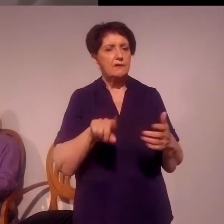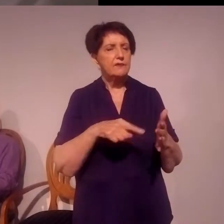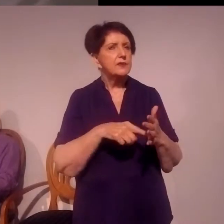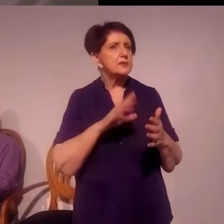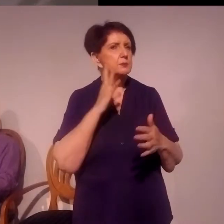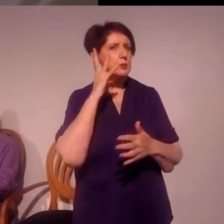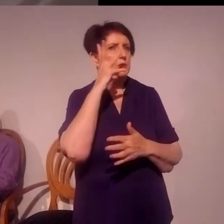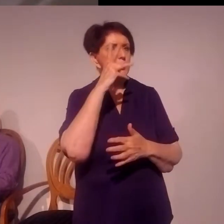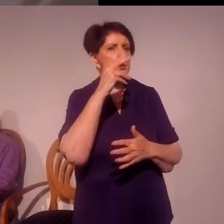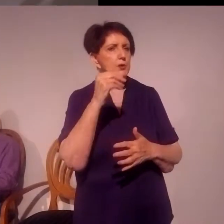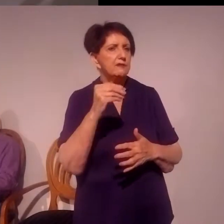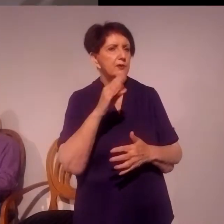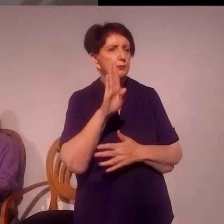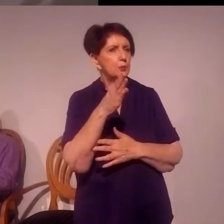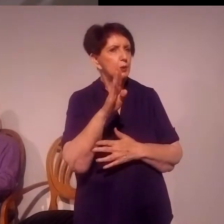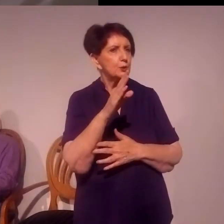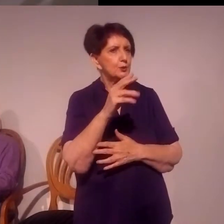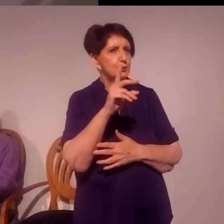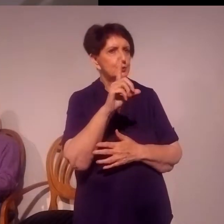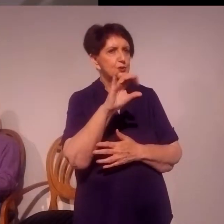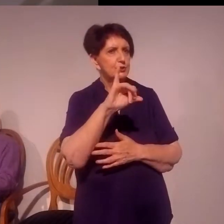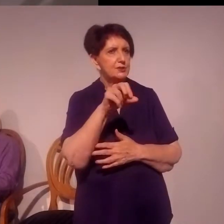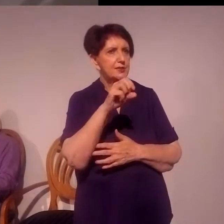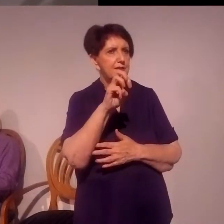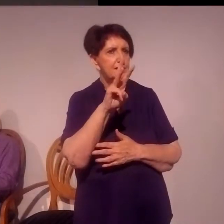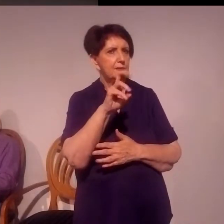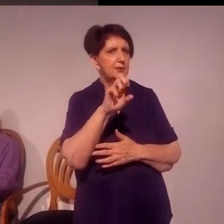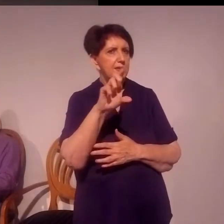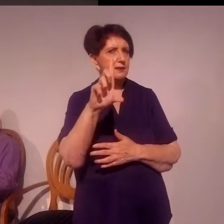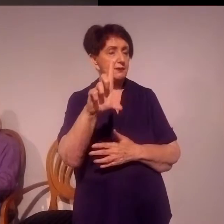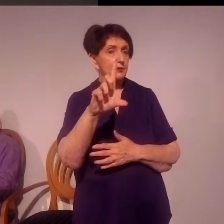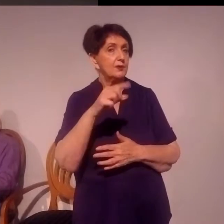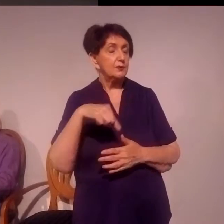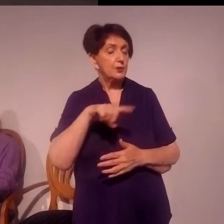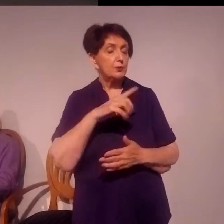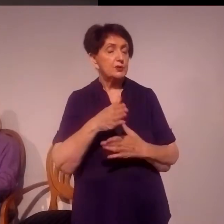beautiful blue jewel that we share.